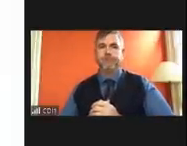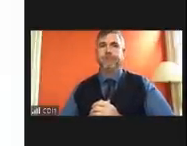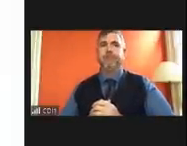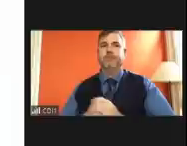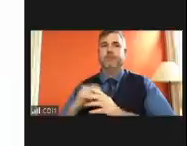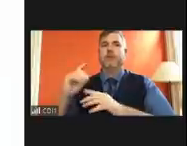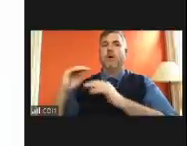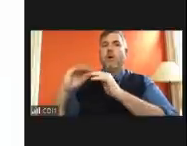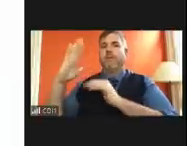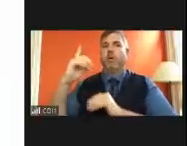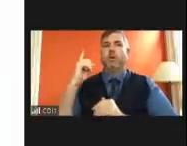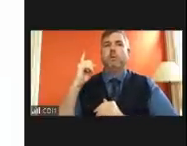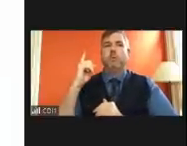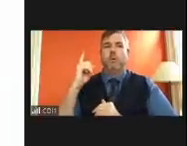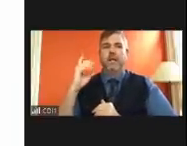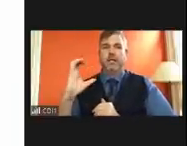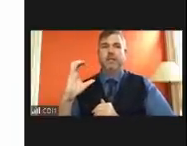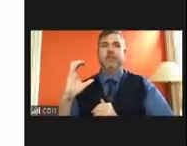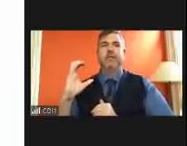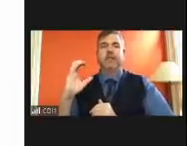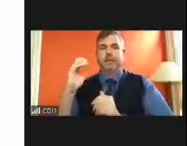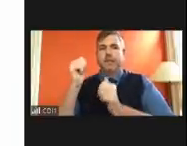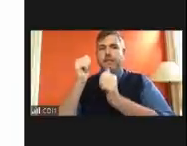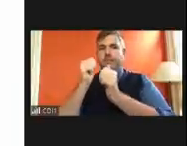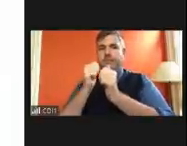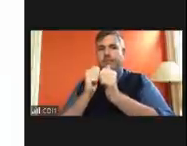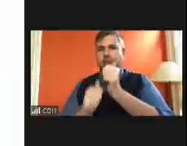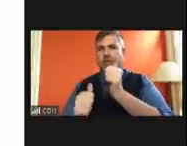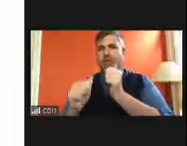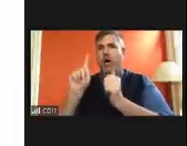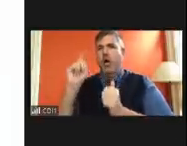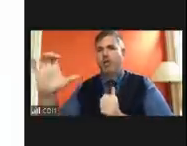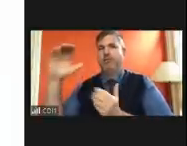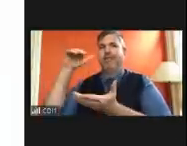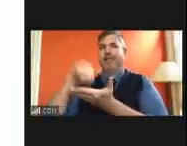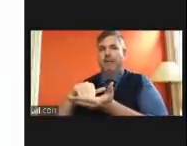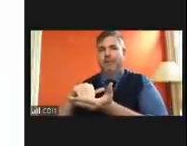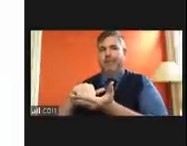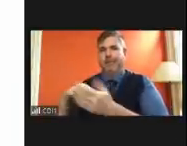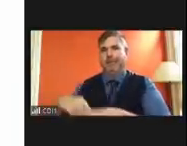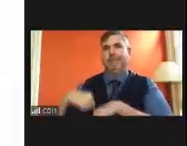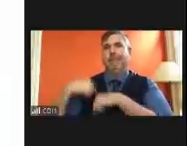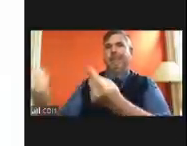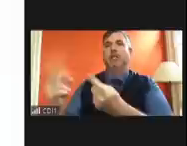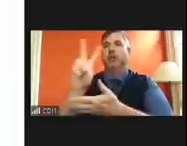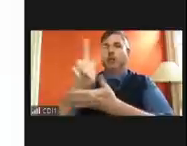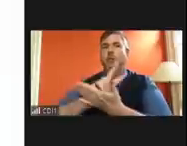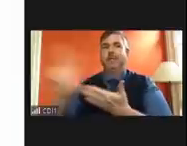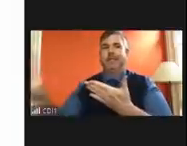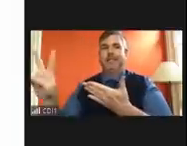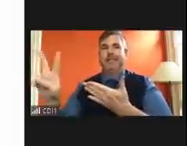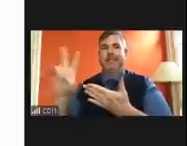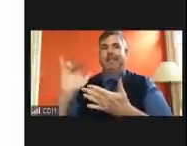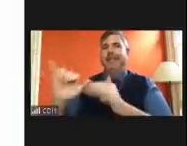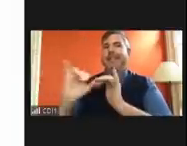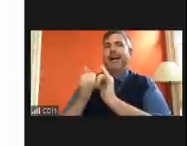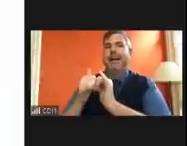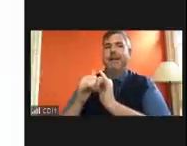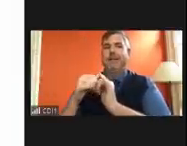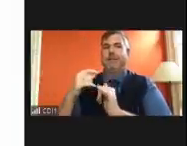per 100,000 over the past 2 weeks is the indicator that we are far above that. We're